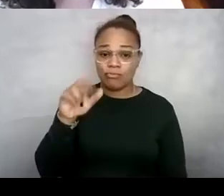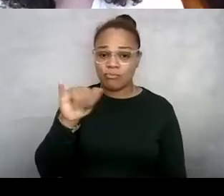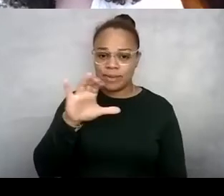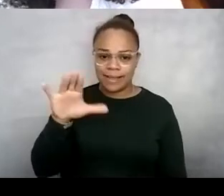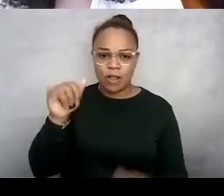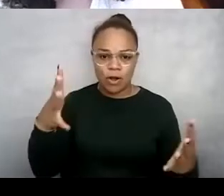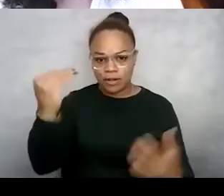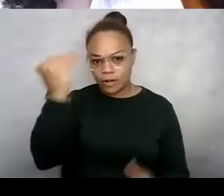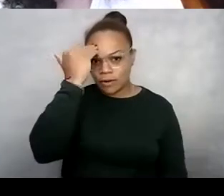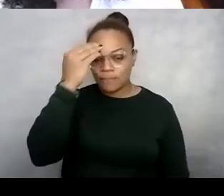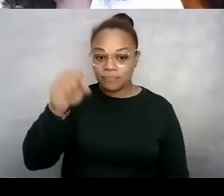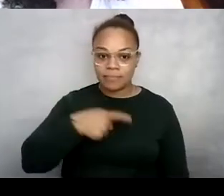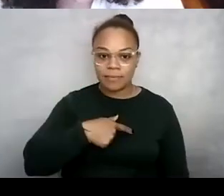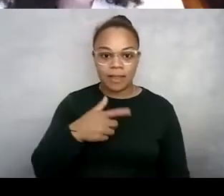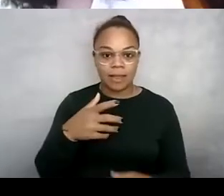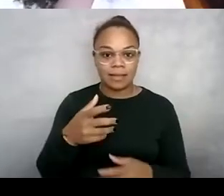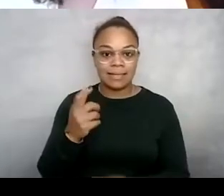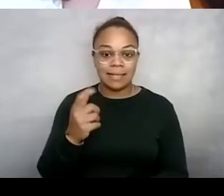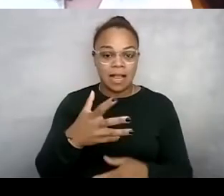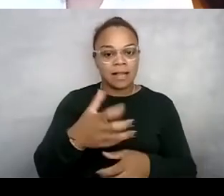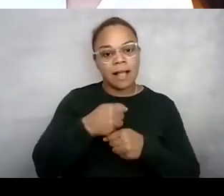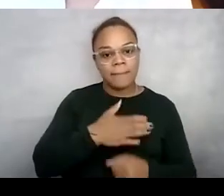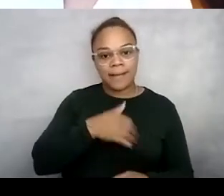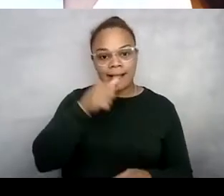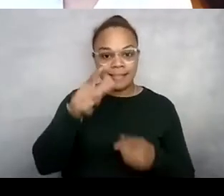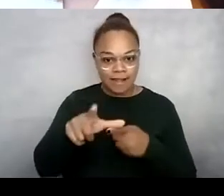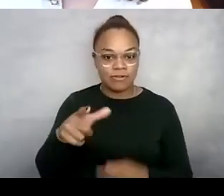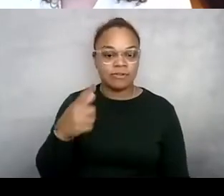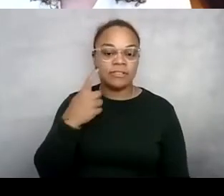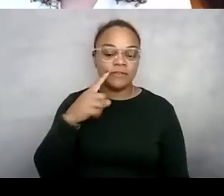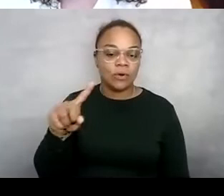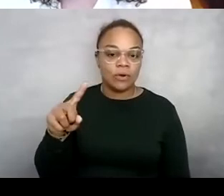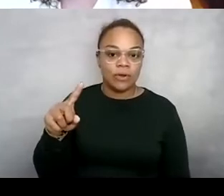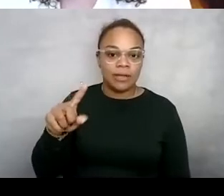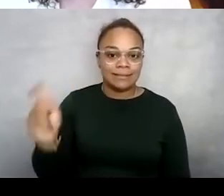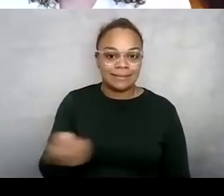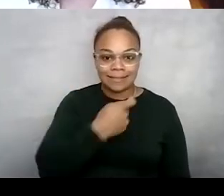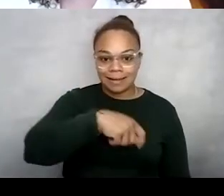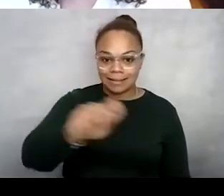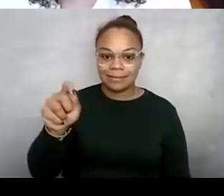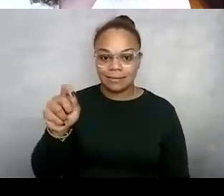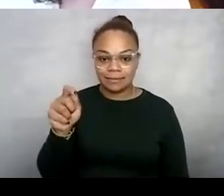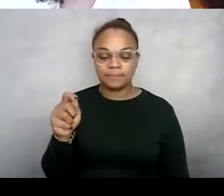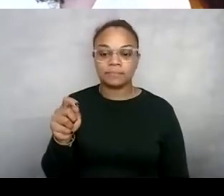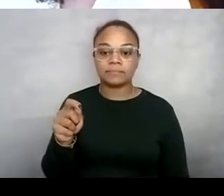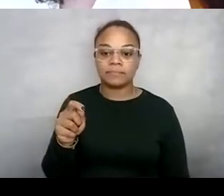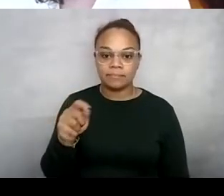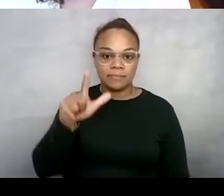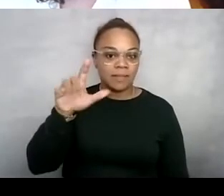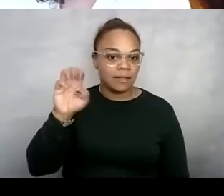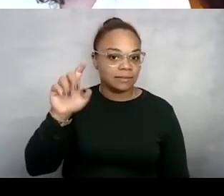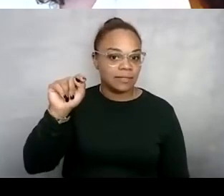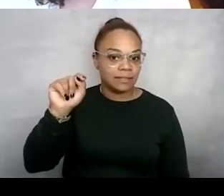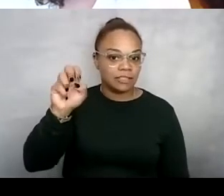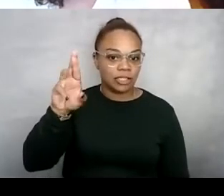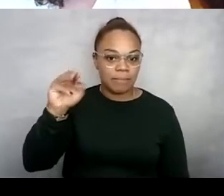am a letterman, a tennis letterman, G Club member, meaning letterman. I'm a Rhodes Scholar candidate,